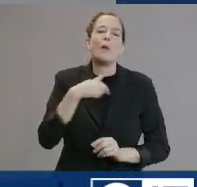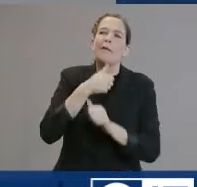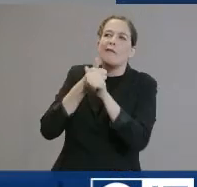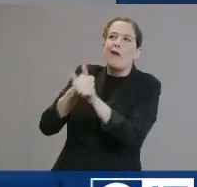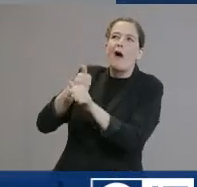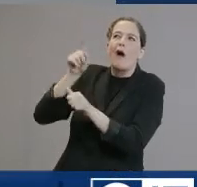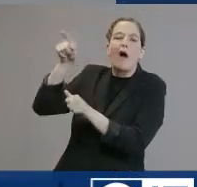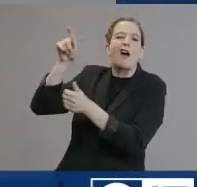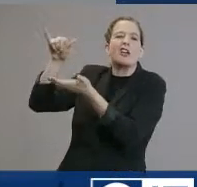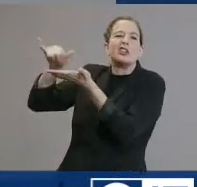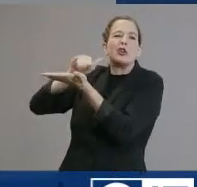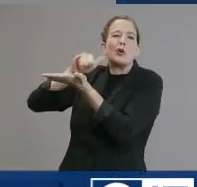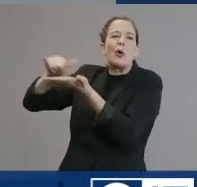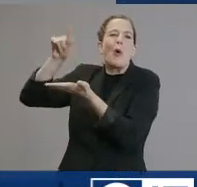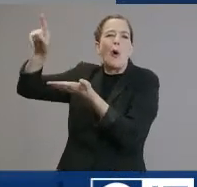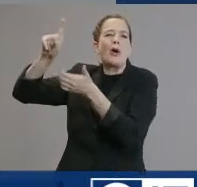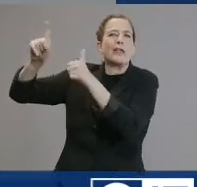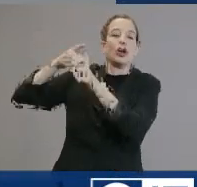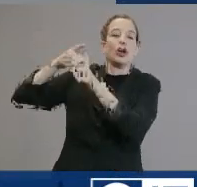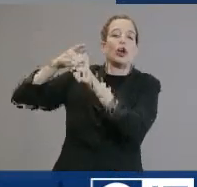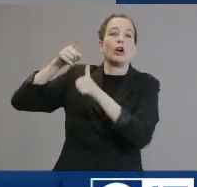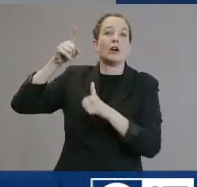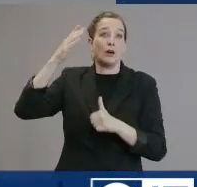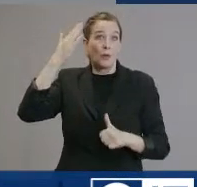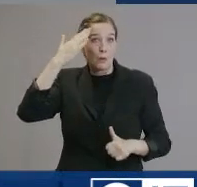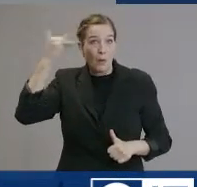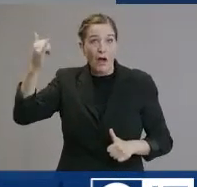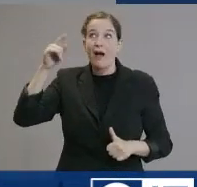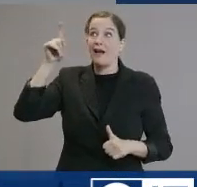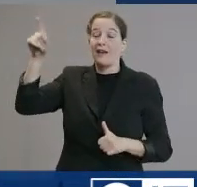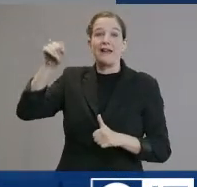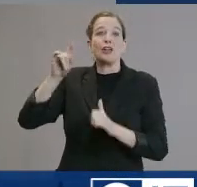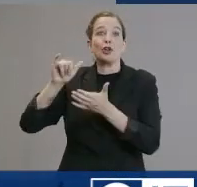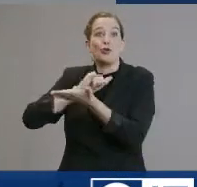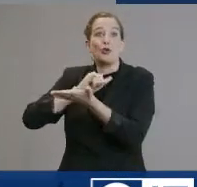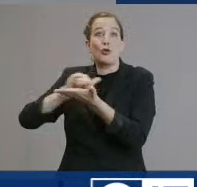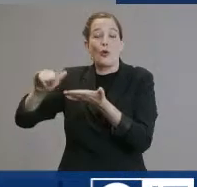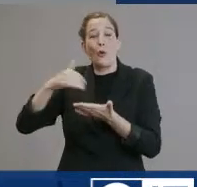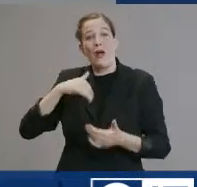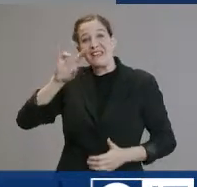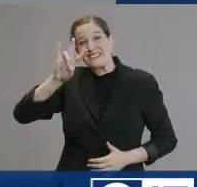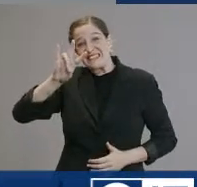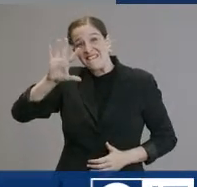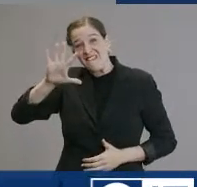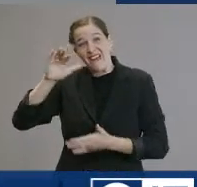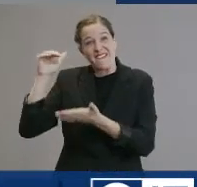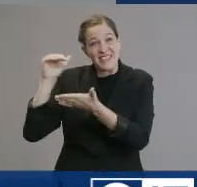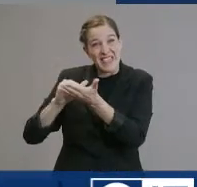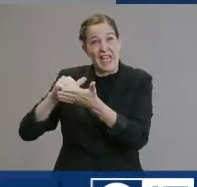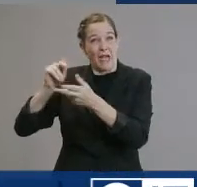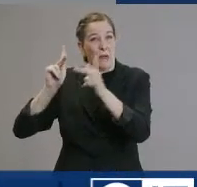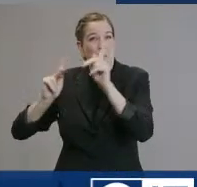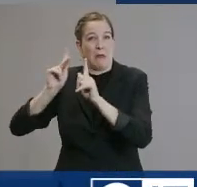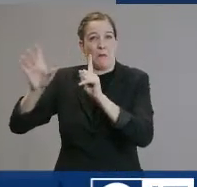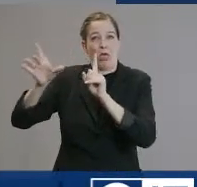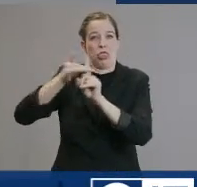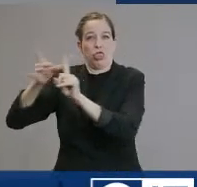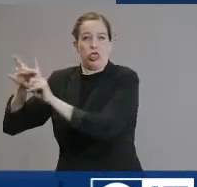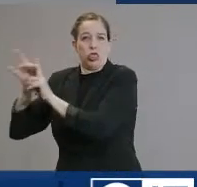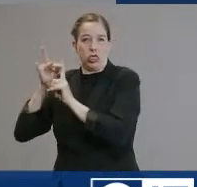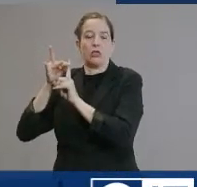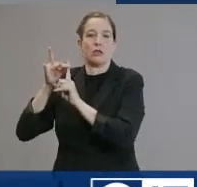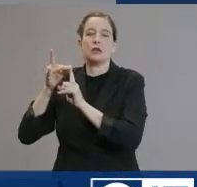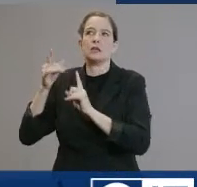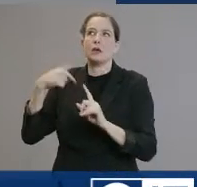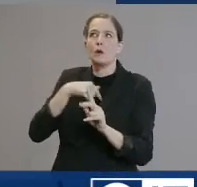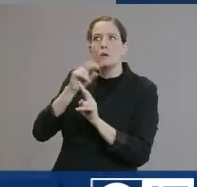reached 75,000 cases. In Arizona, we were able to pre-plan because of where